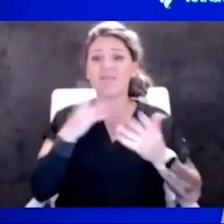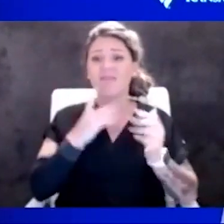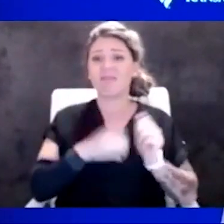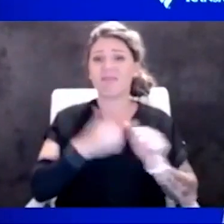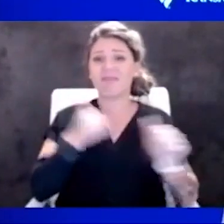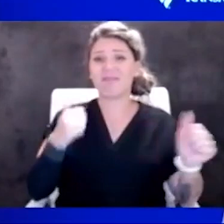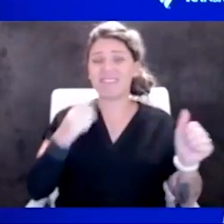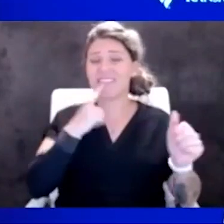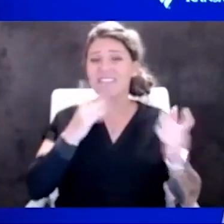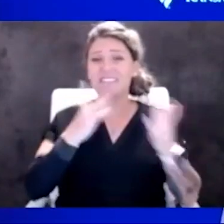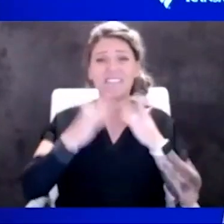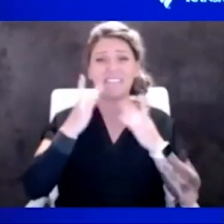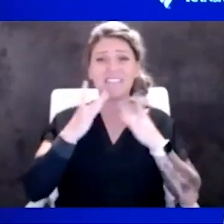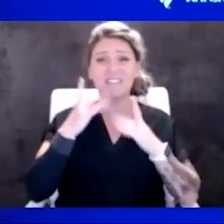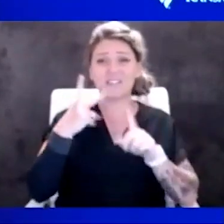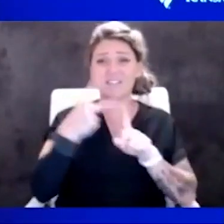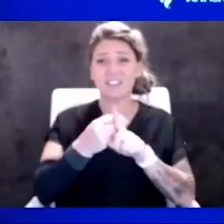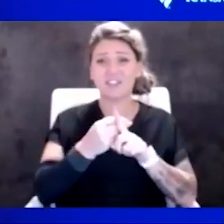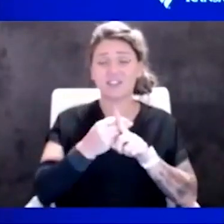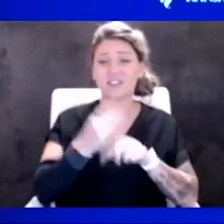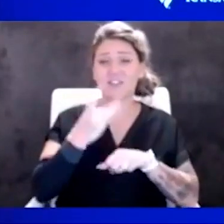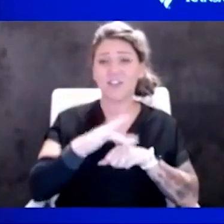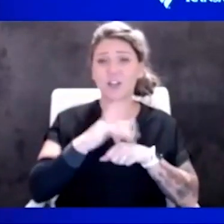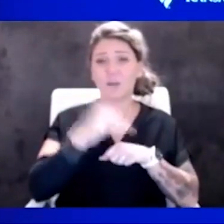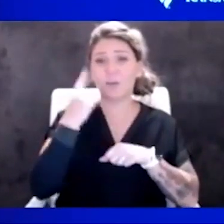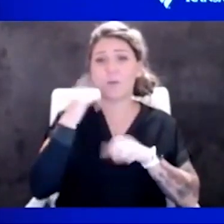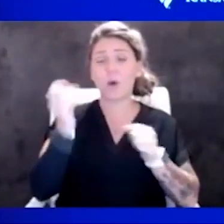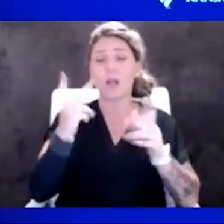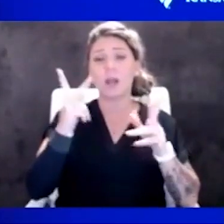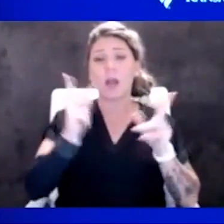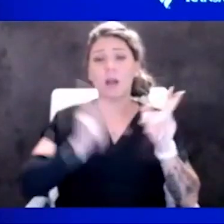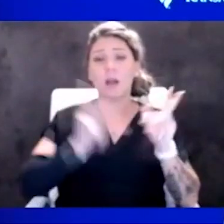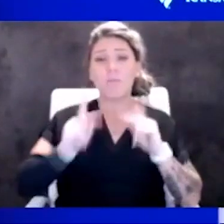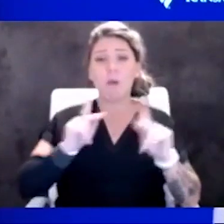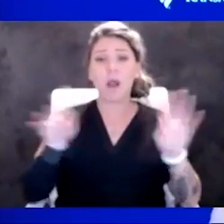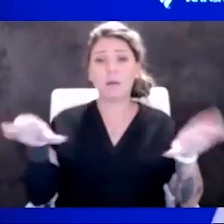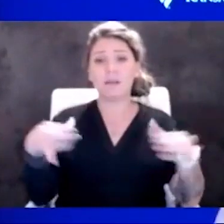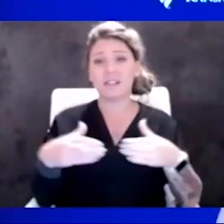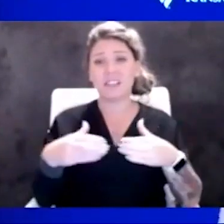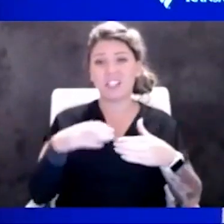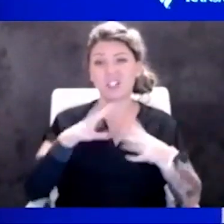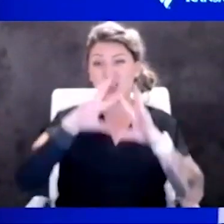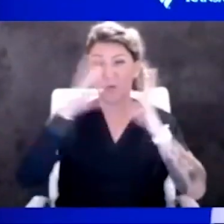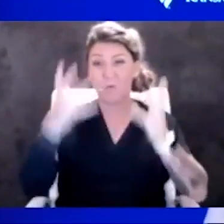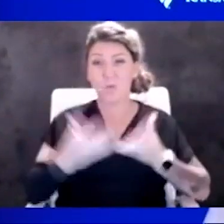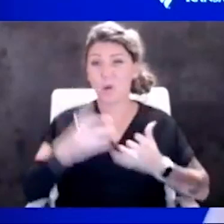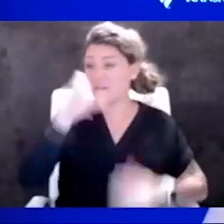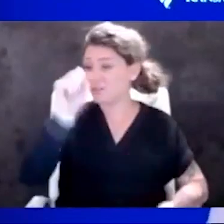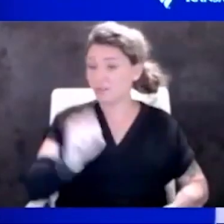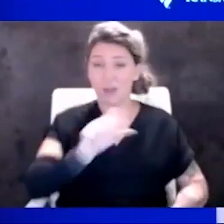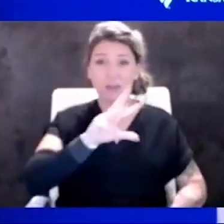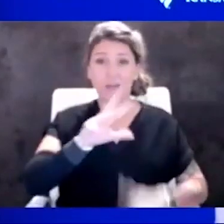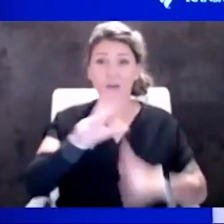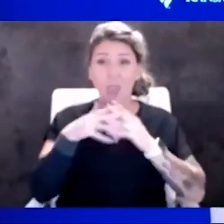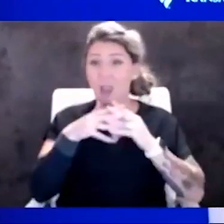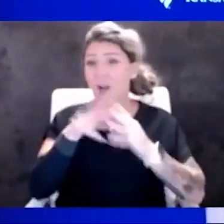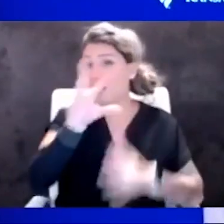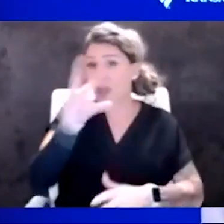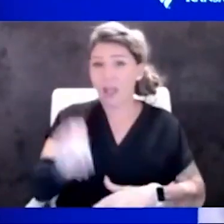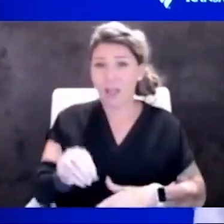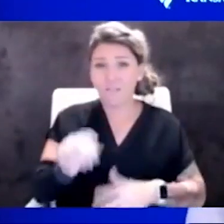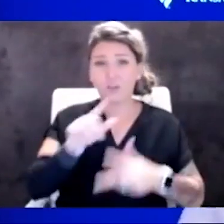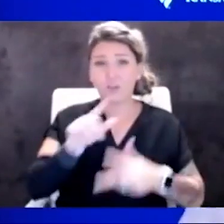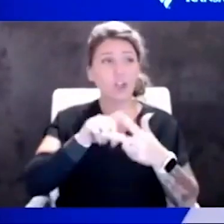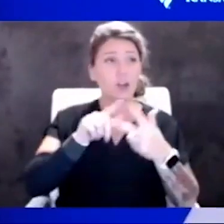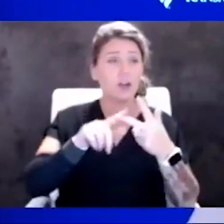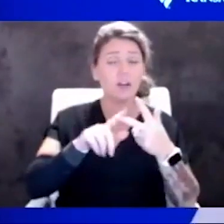of vaccine available to a lot of populations in the world, South America, Africa, some on